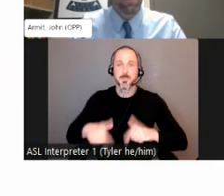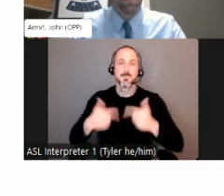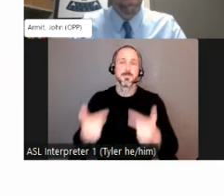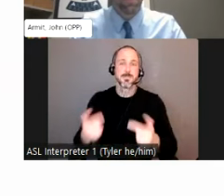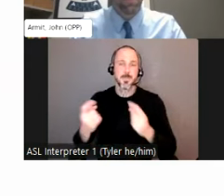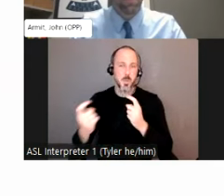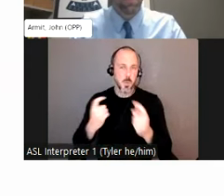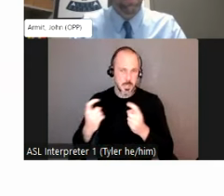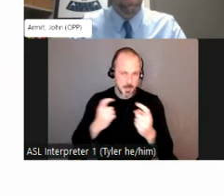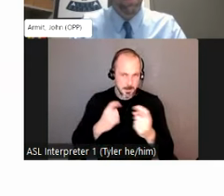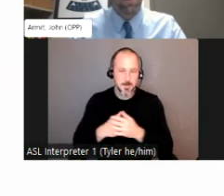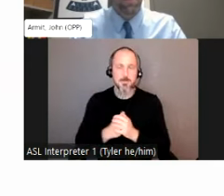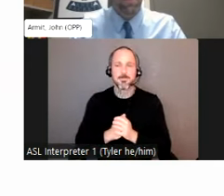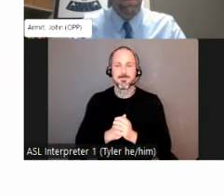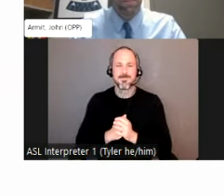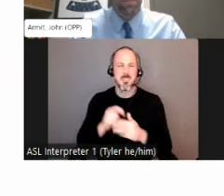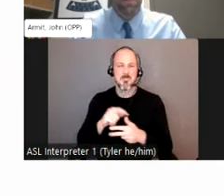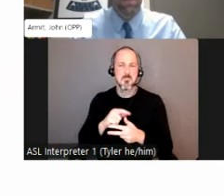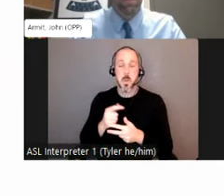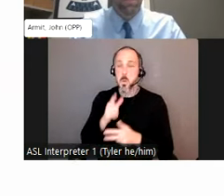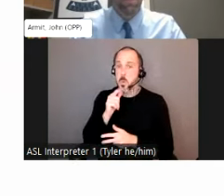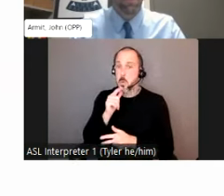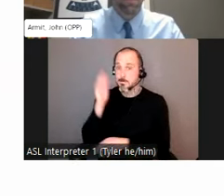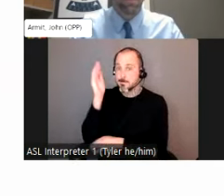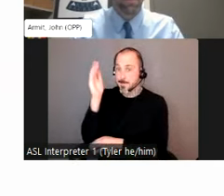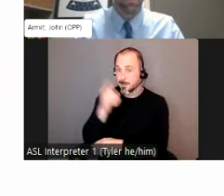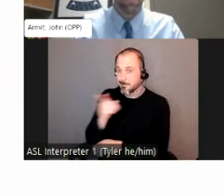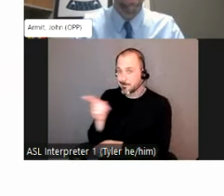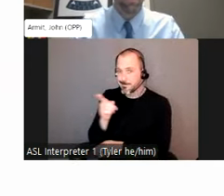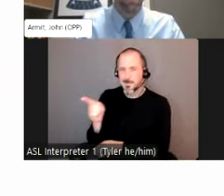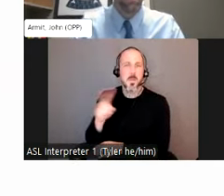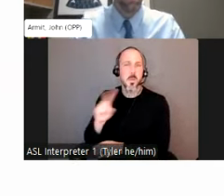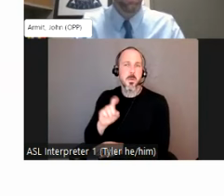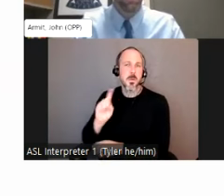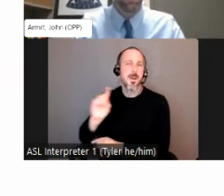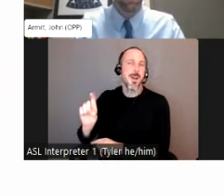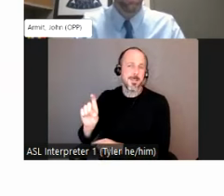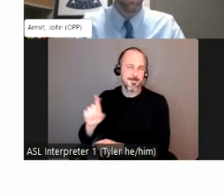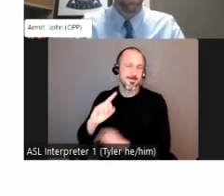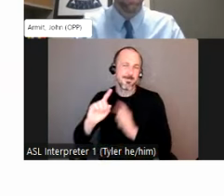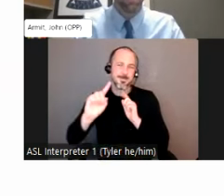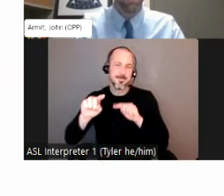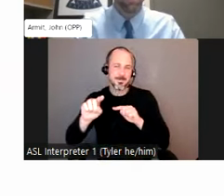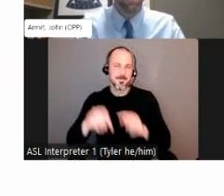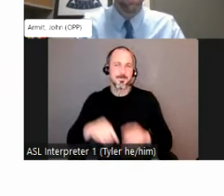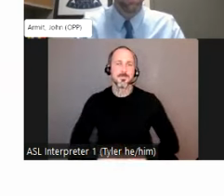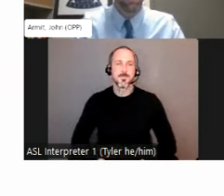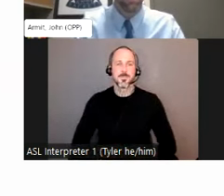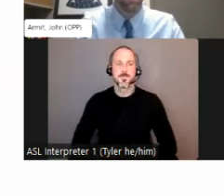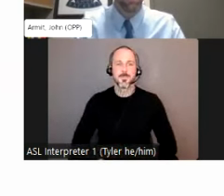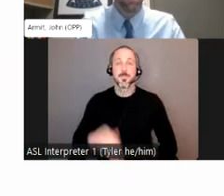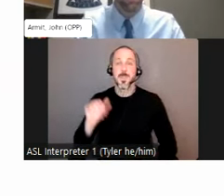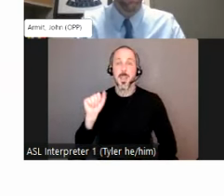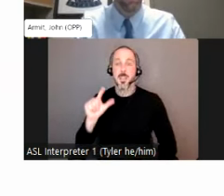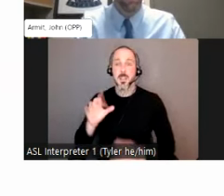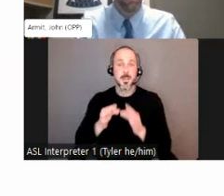to the speakers that are most appropriate to respond to the question that you have. We are privileged to have our ASL